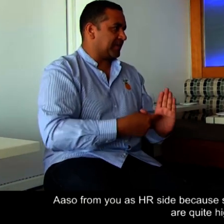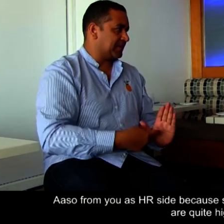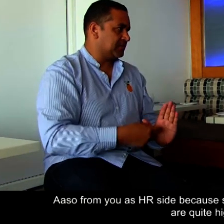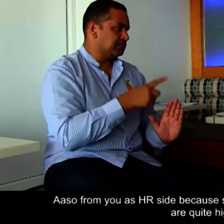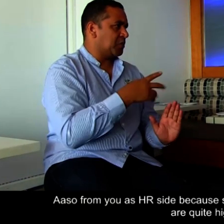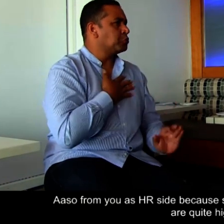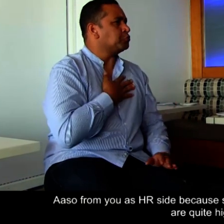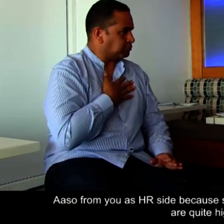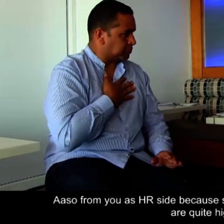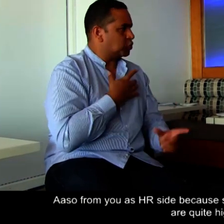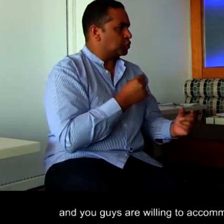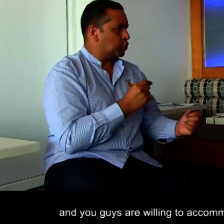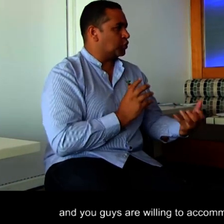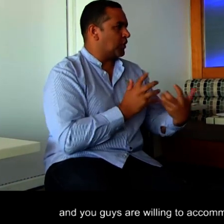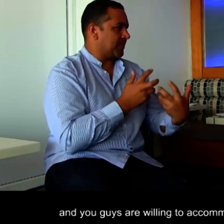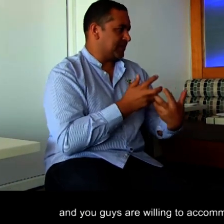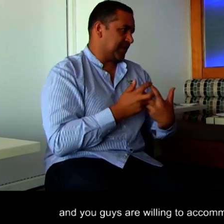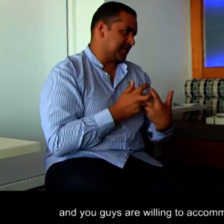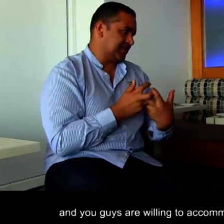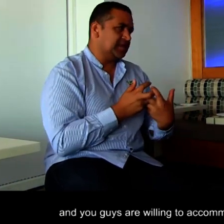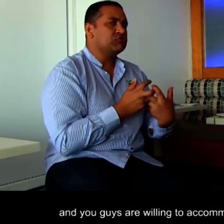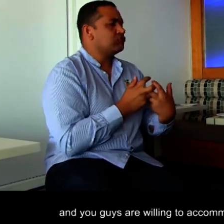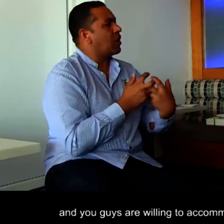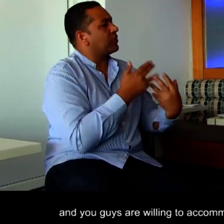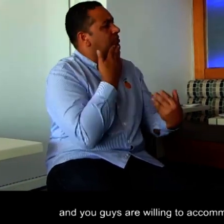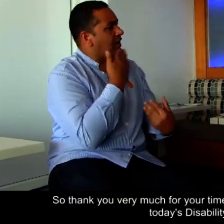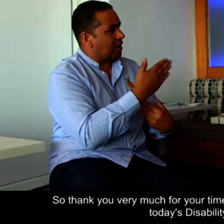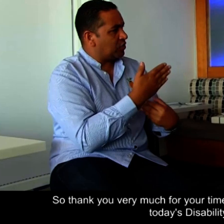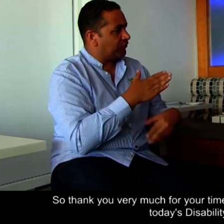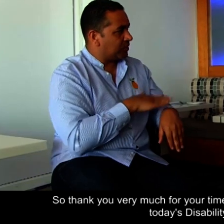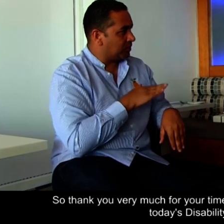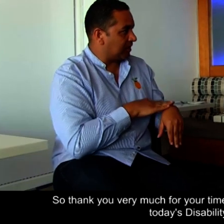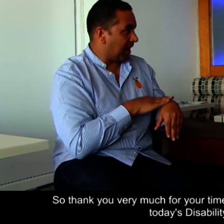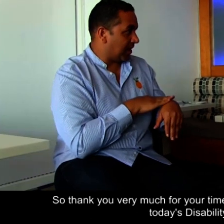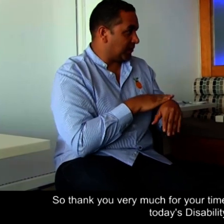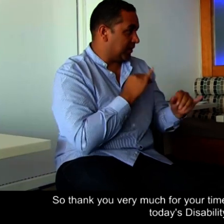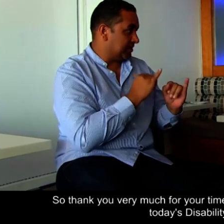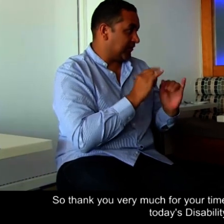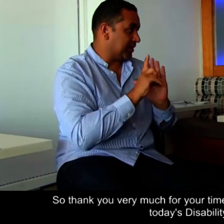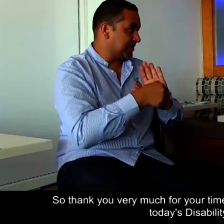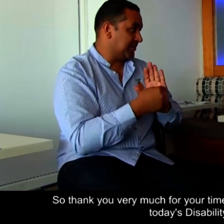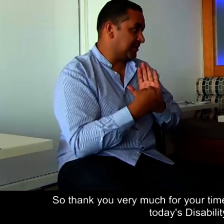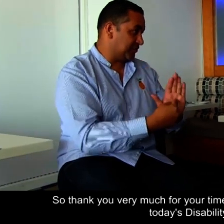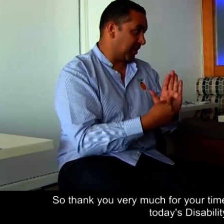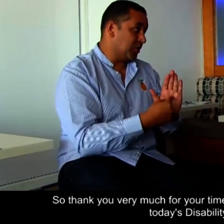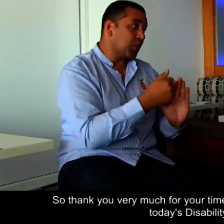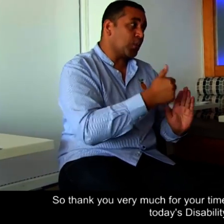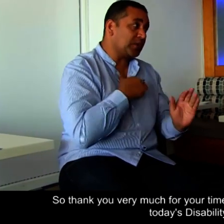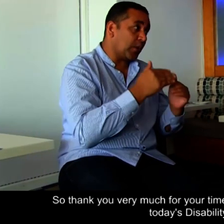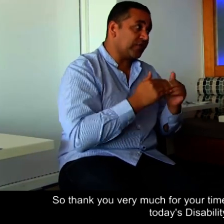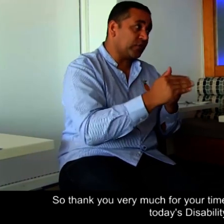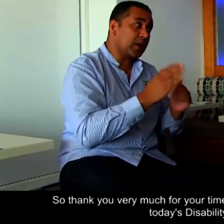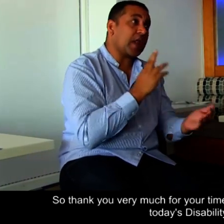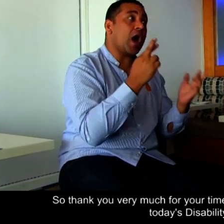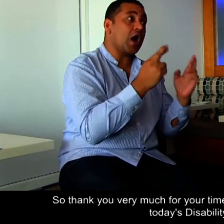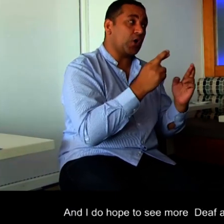sometimes the requirements are quite high and you guys are willing to accommodate those requirements. So, thank you very much for your time and having